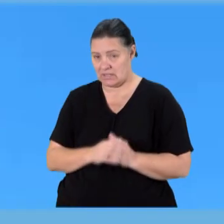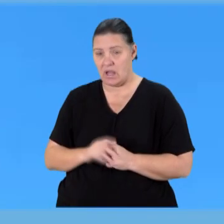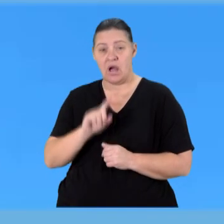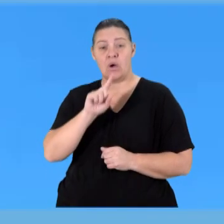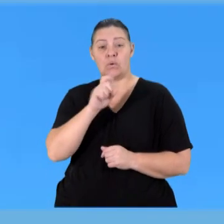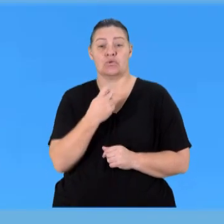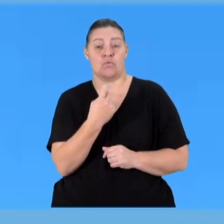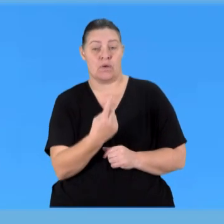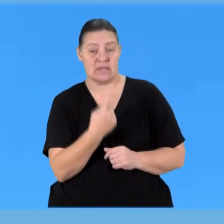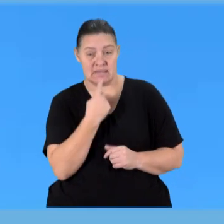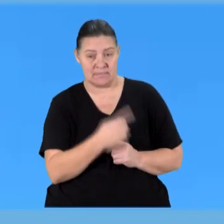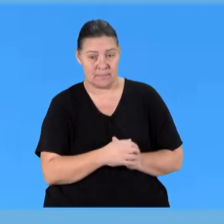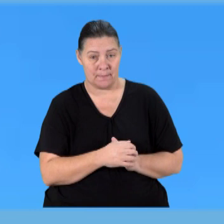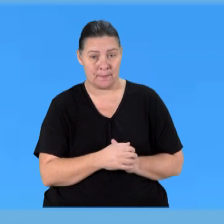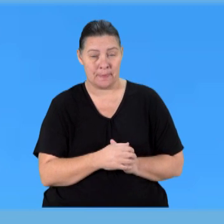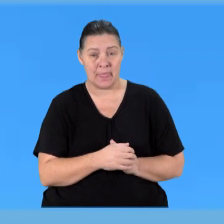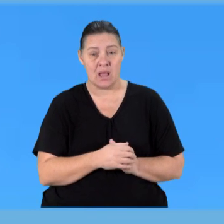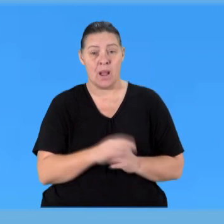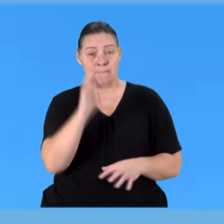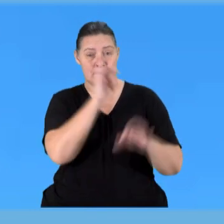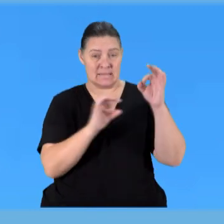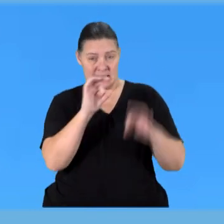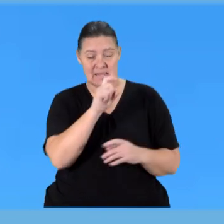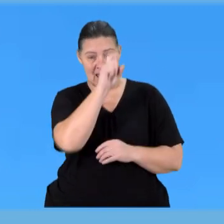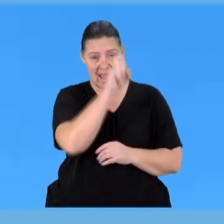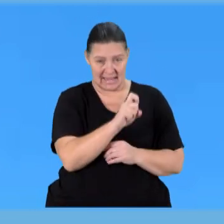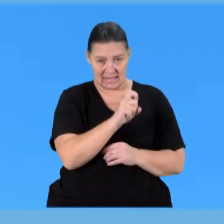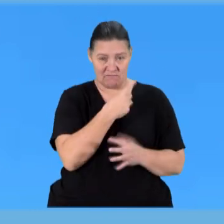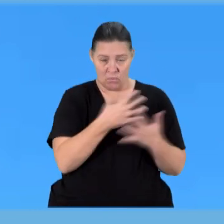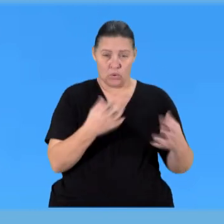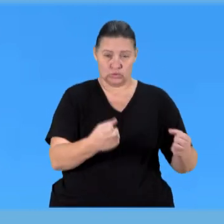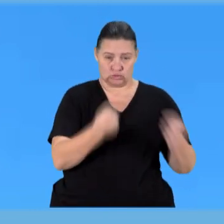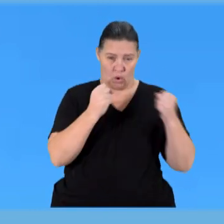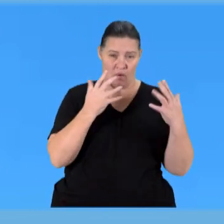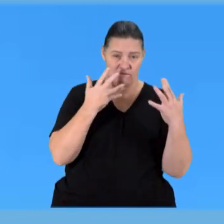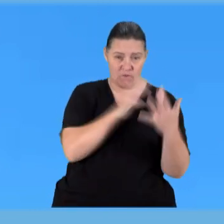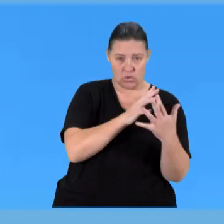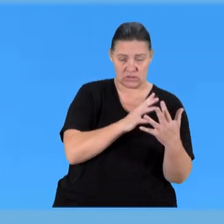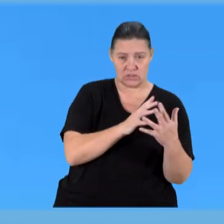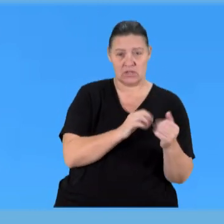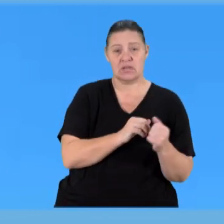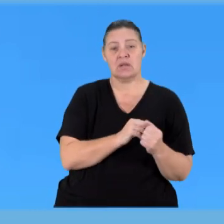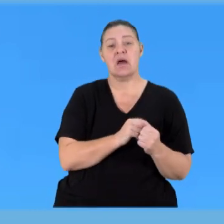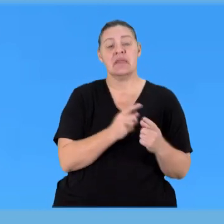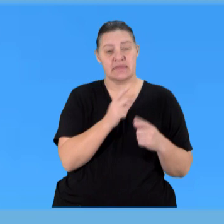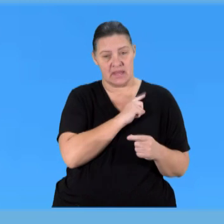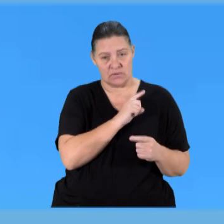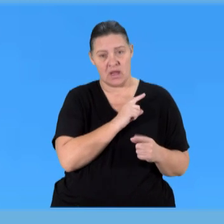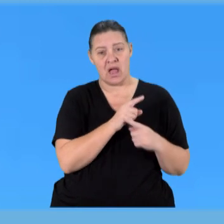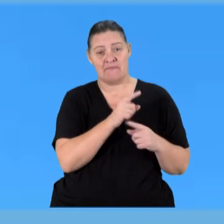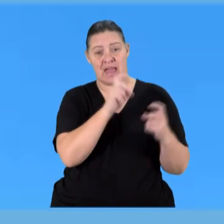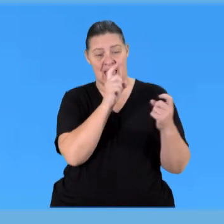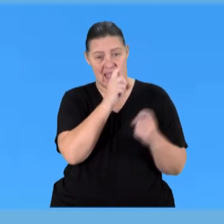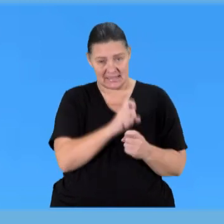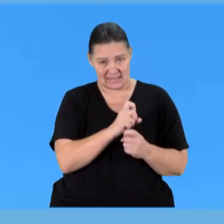false. So question 1A says that the particles of X have strong force of attraction between them. So